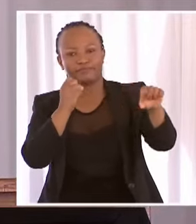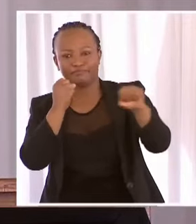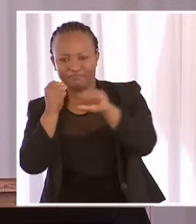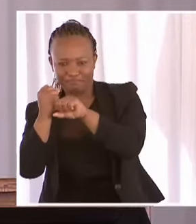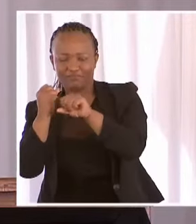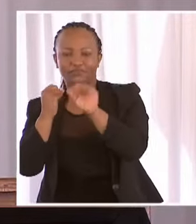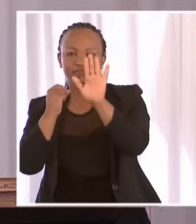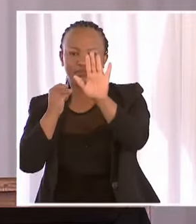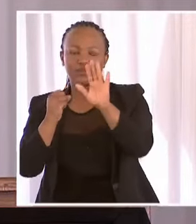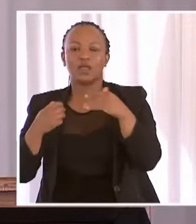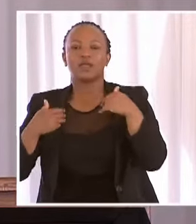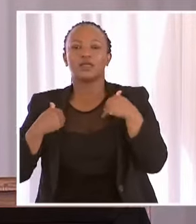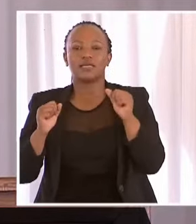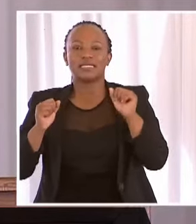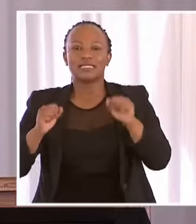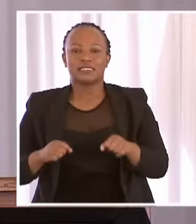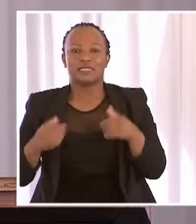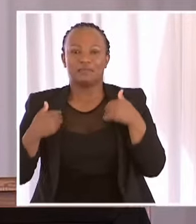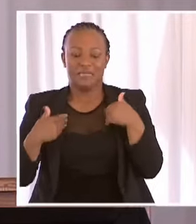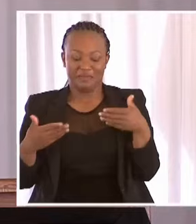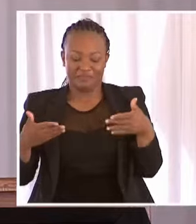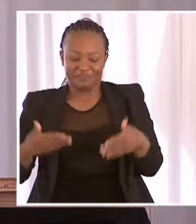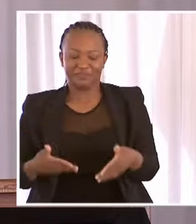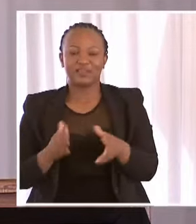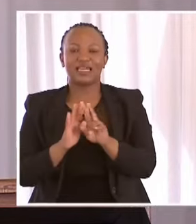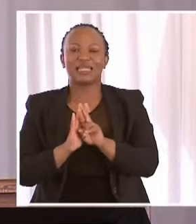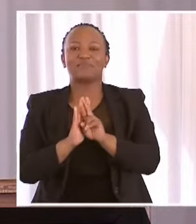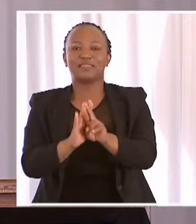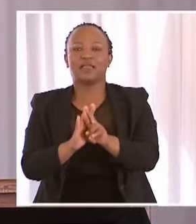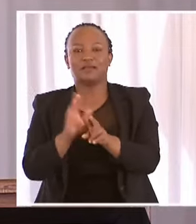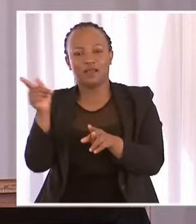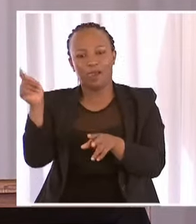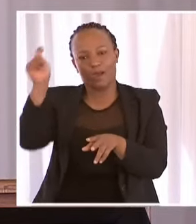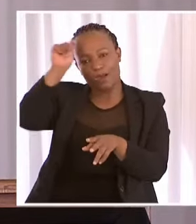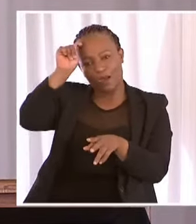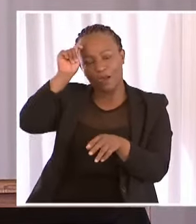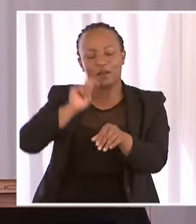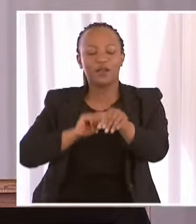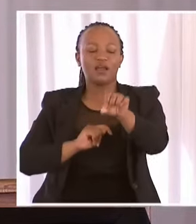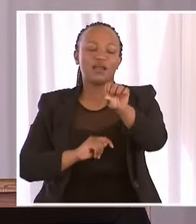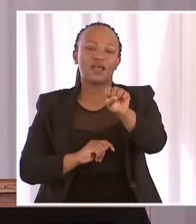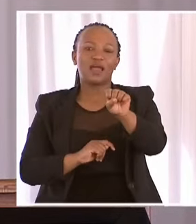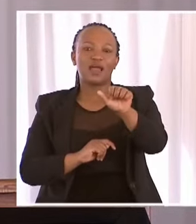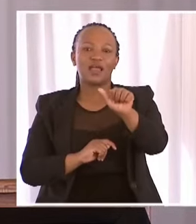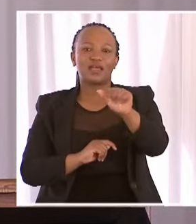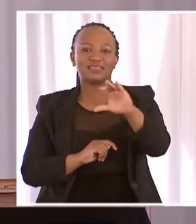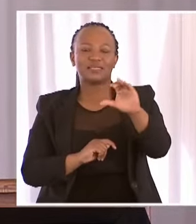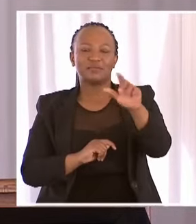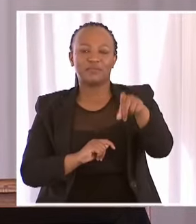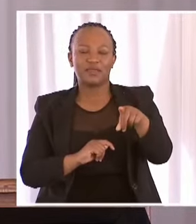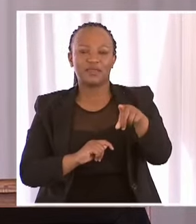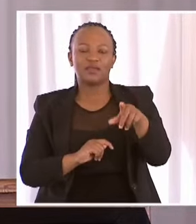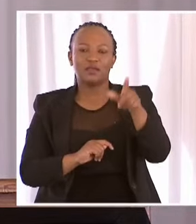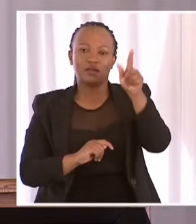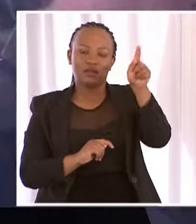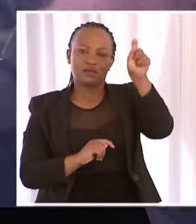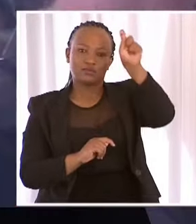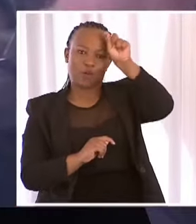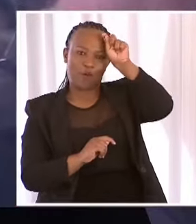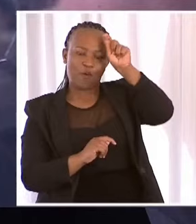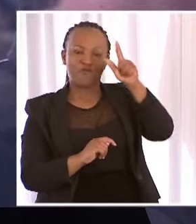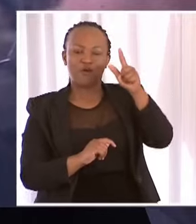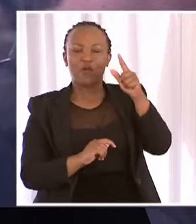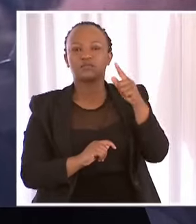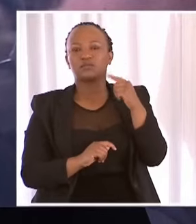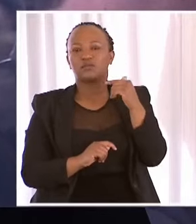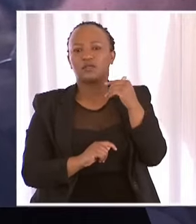here about the Communist Party. It's another hat. Isikoko Ezibomvu. I hope